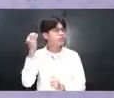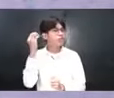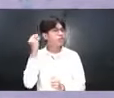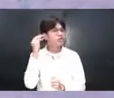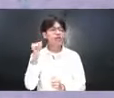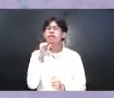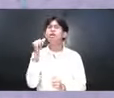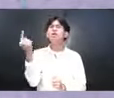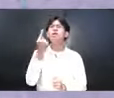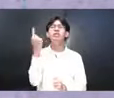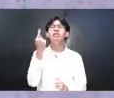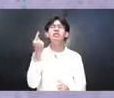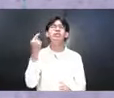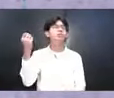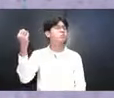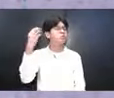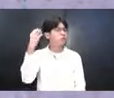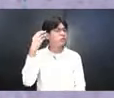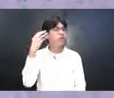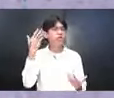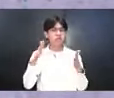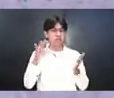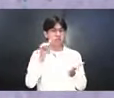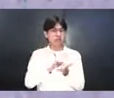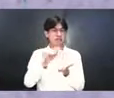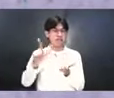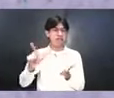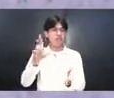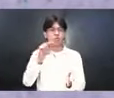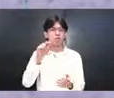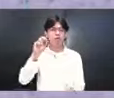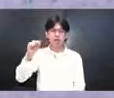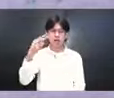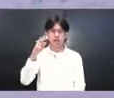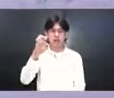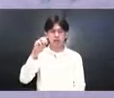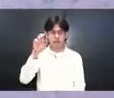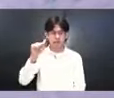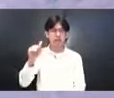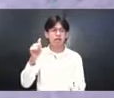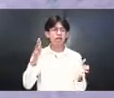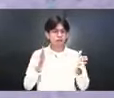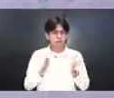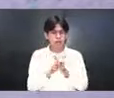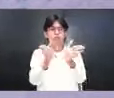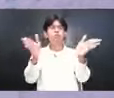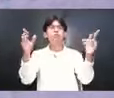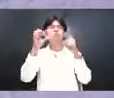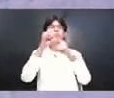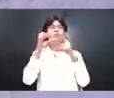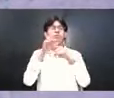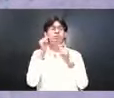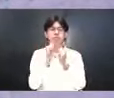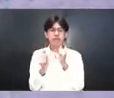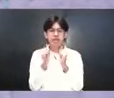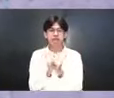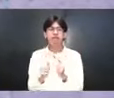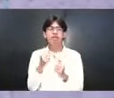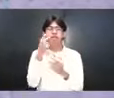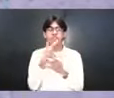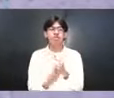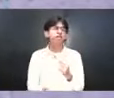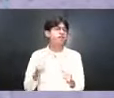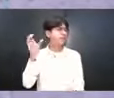your eardrums. No. Shema is a robust word. It means both hearing